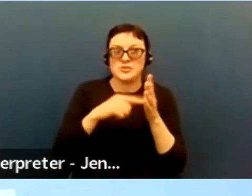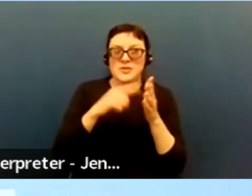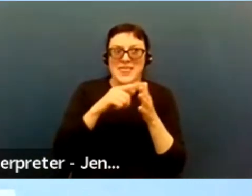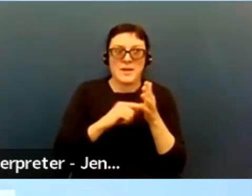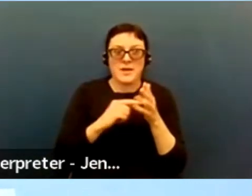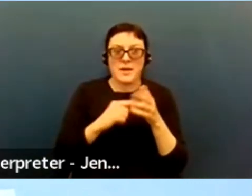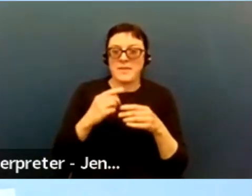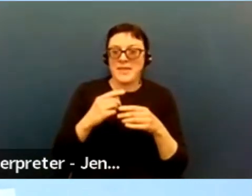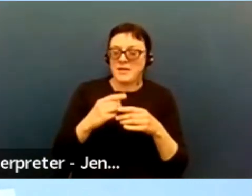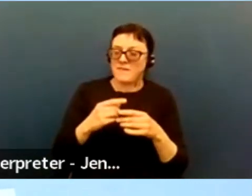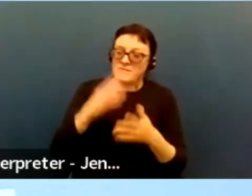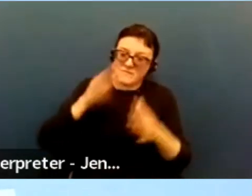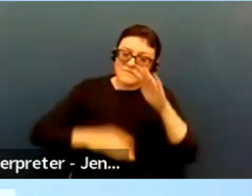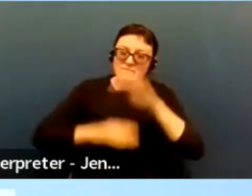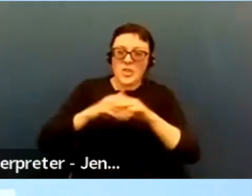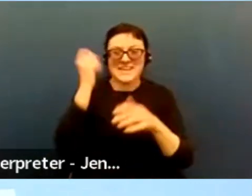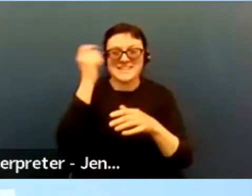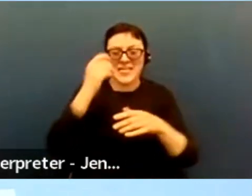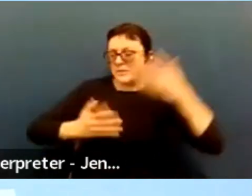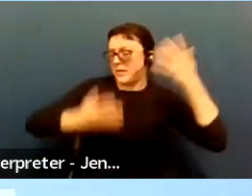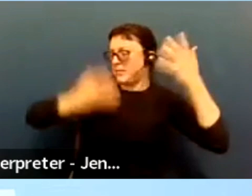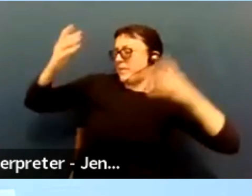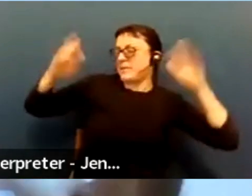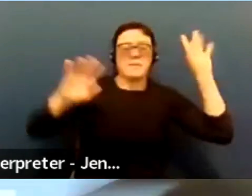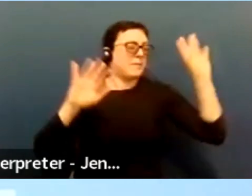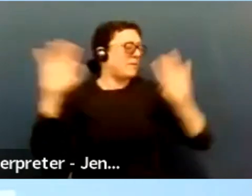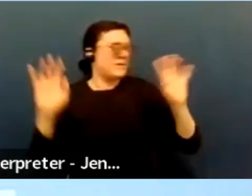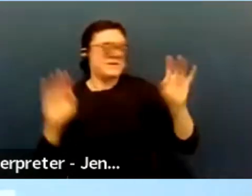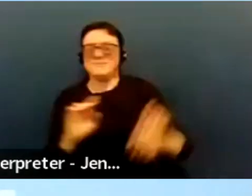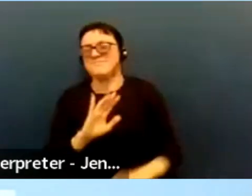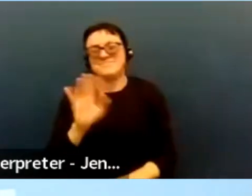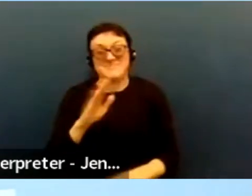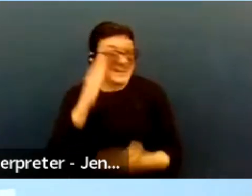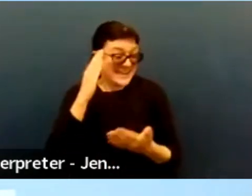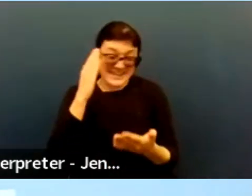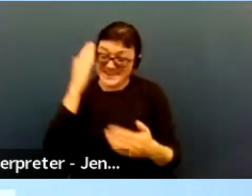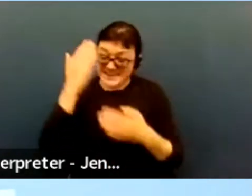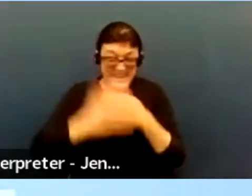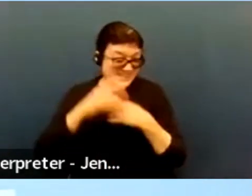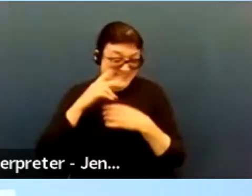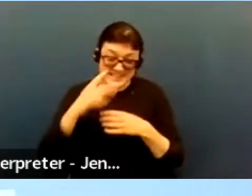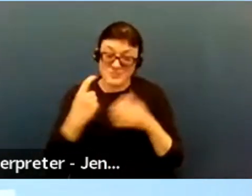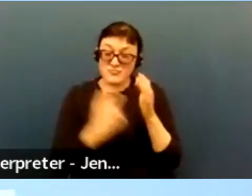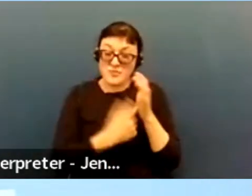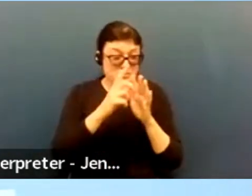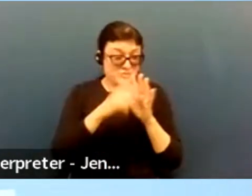well, that's Athens. I've never seen a Romeo and Juliet where people talk with their hands like Italians do.